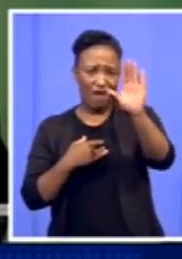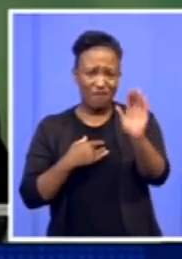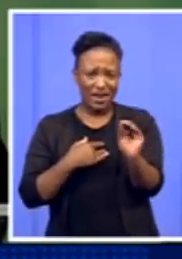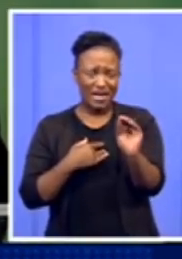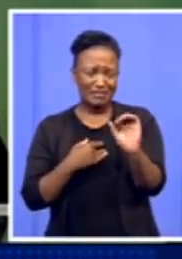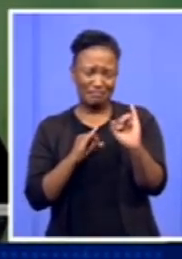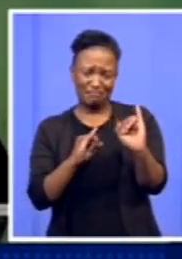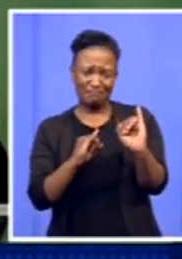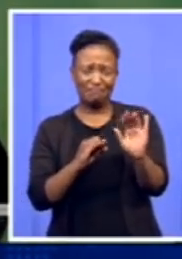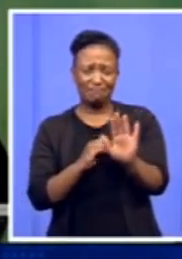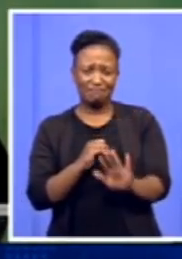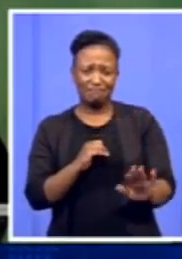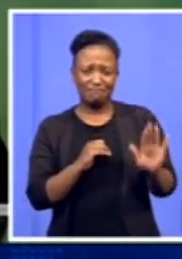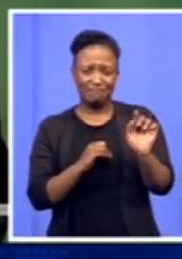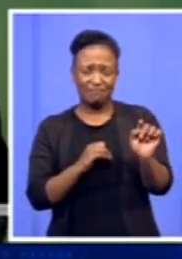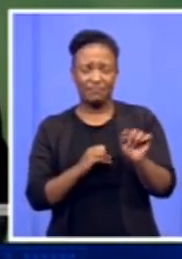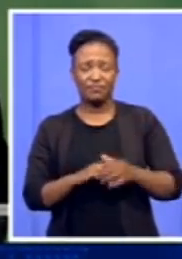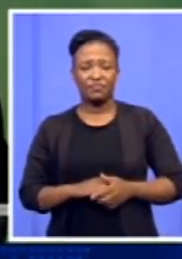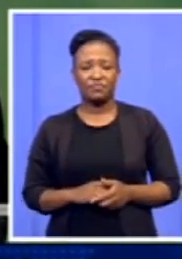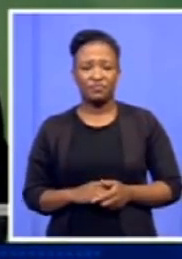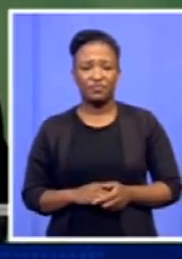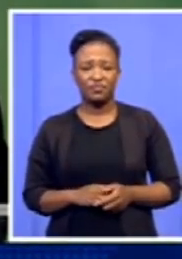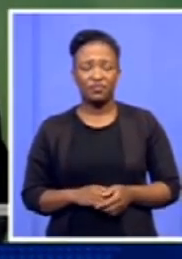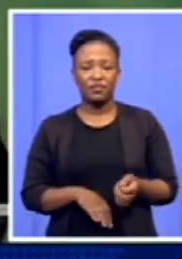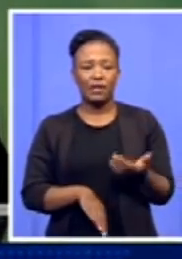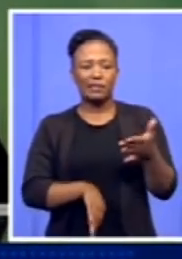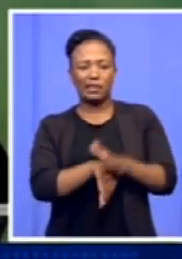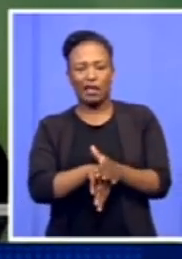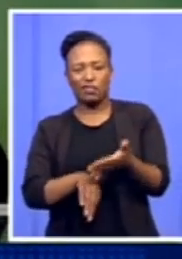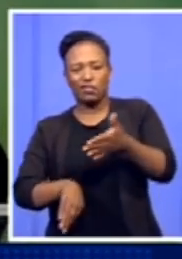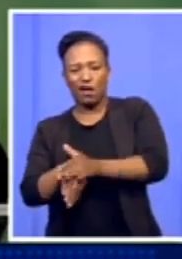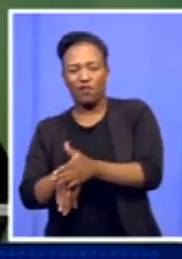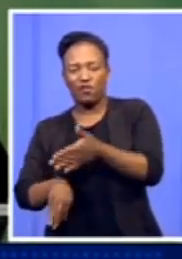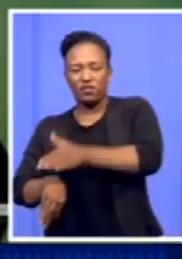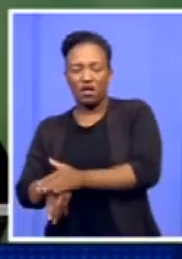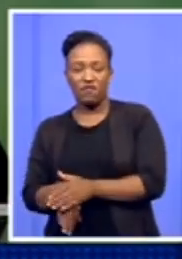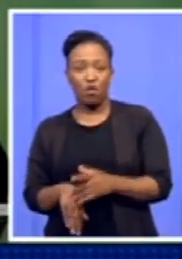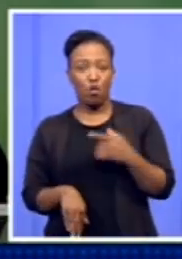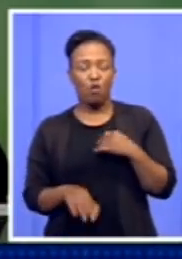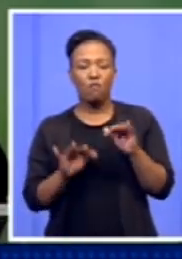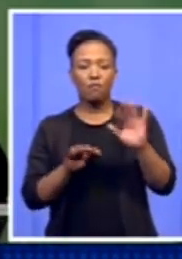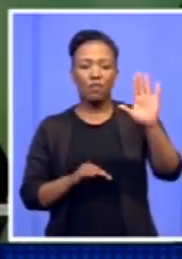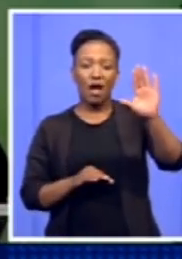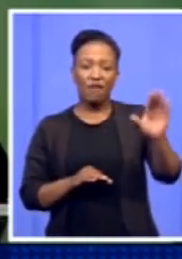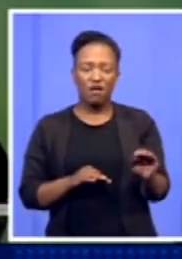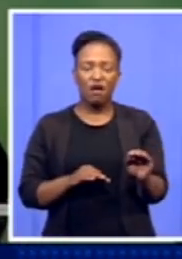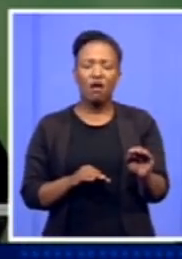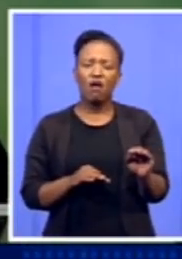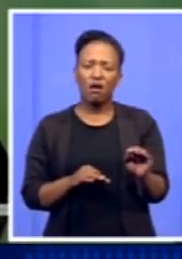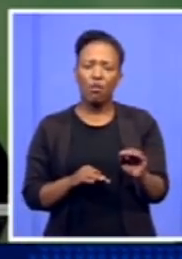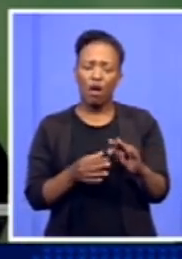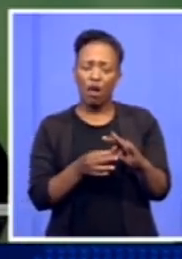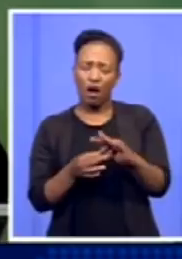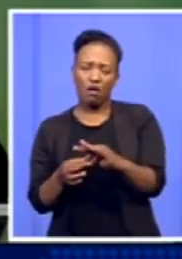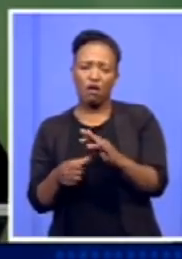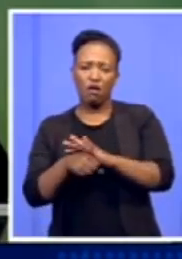And the number of deaths linked to COVID is alarming, certainly, but there are other deaths as well. Deaths because of